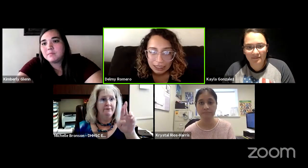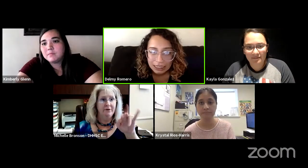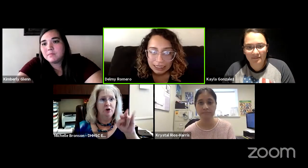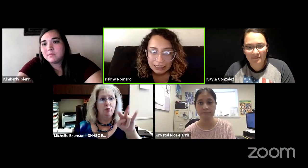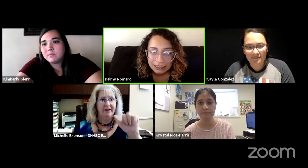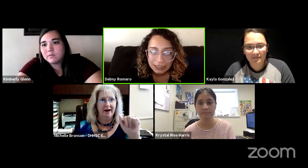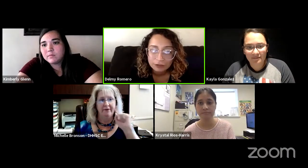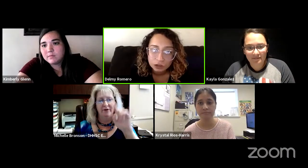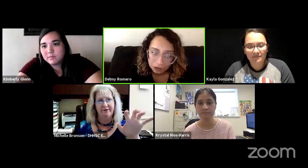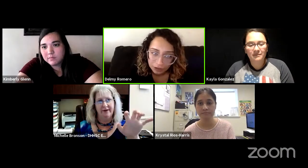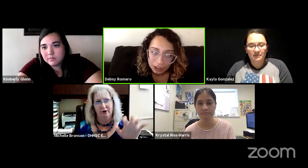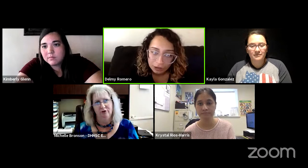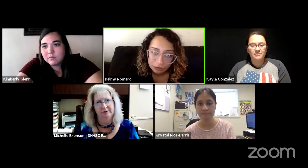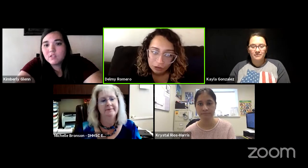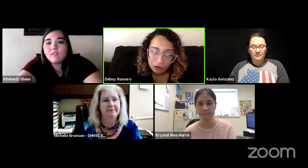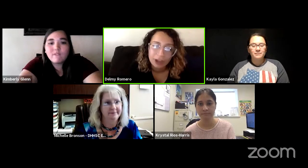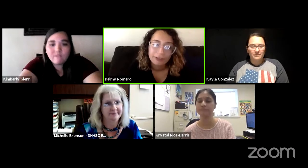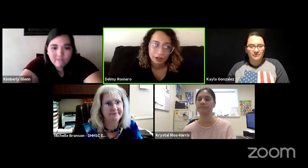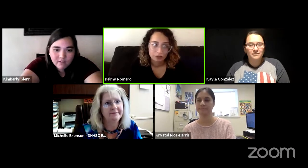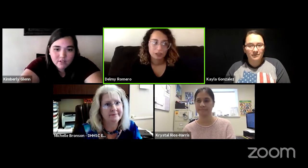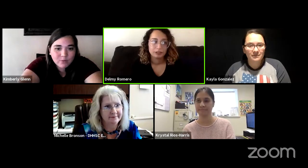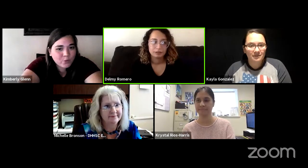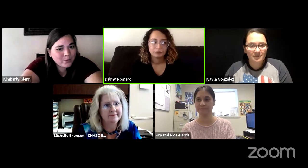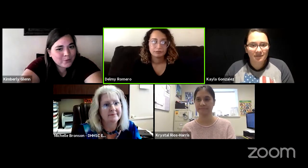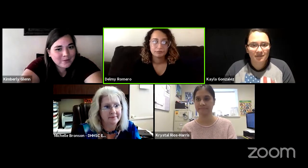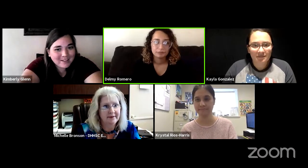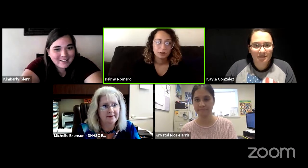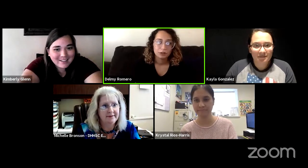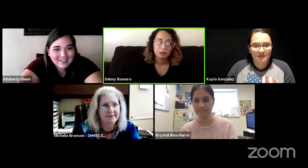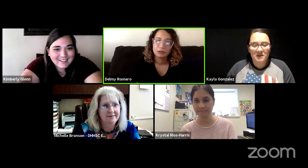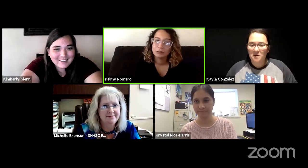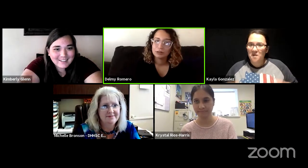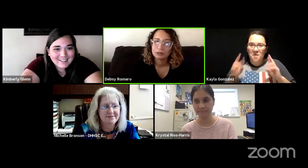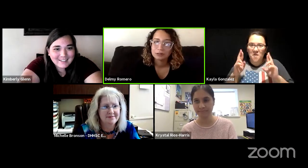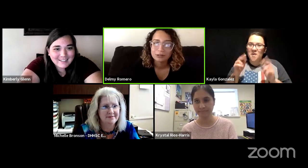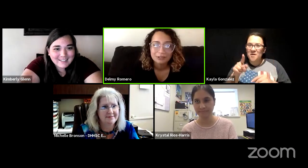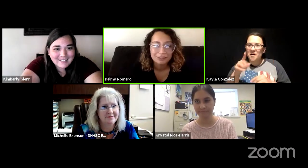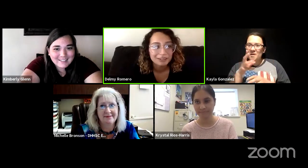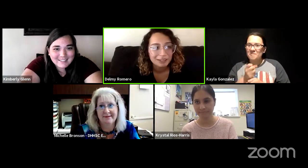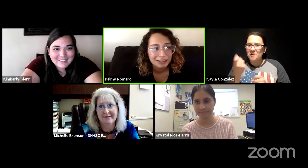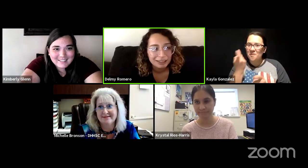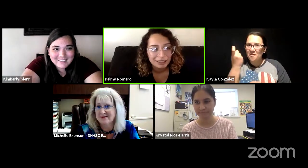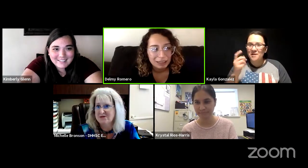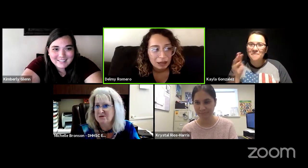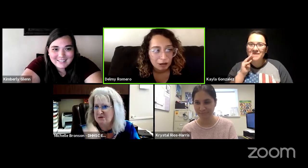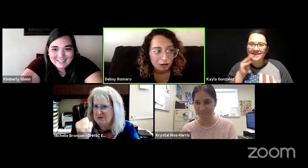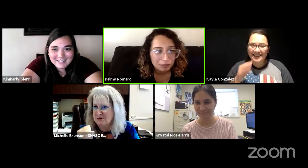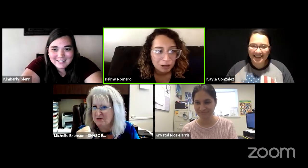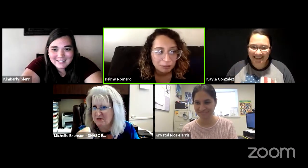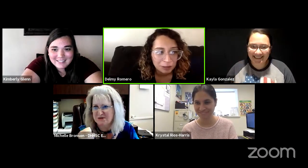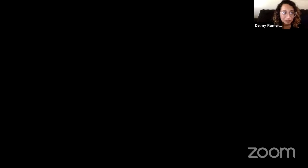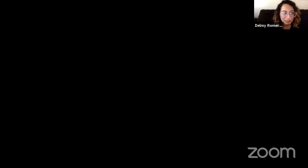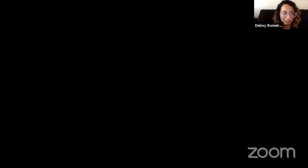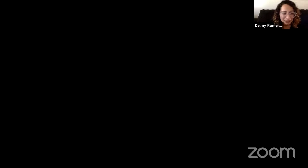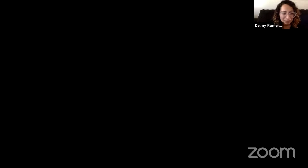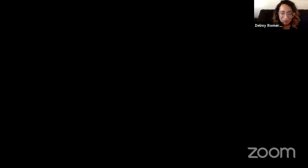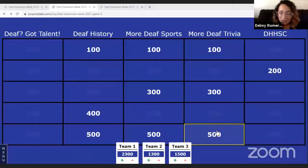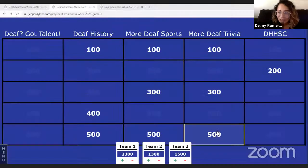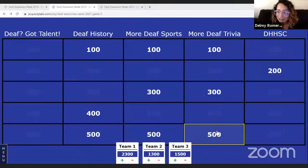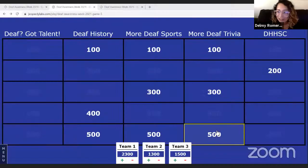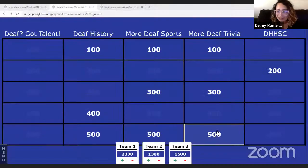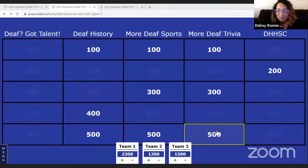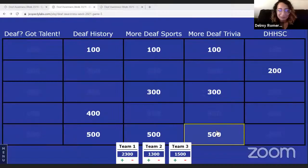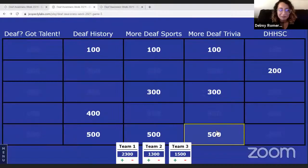Okay. Deaf trivia for 500. Ooh. Oh, hopefully we get